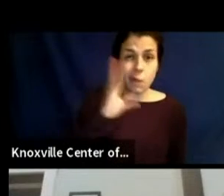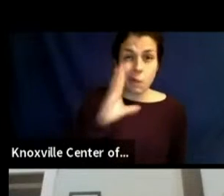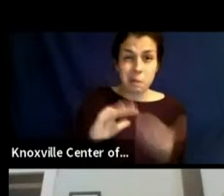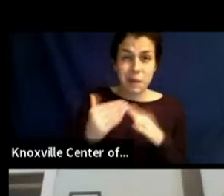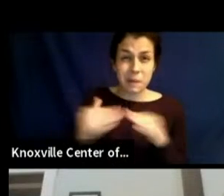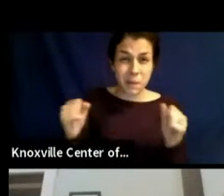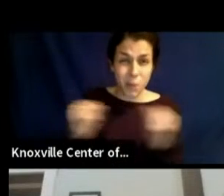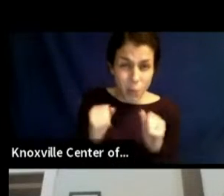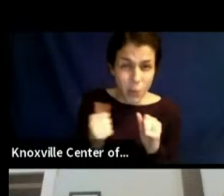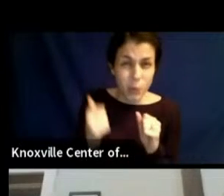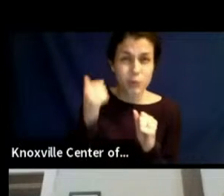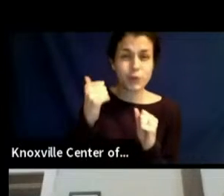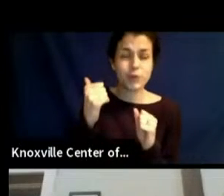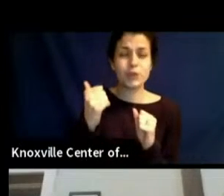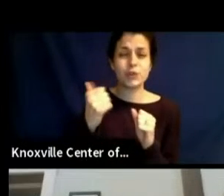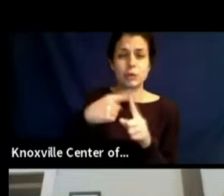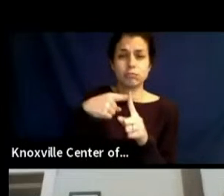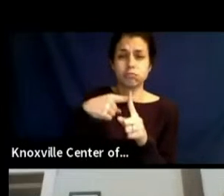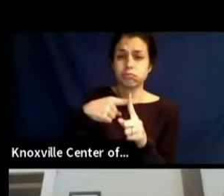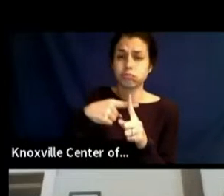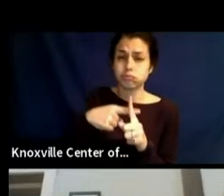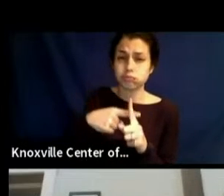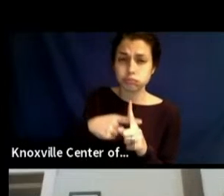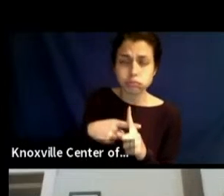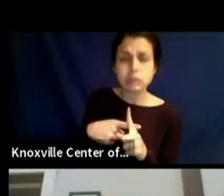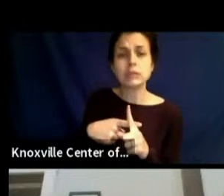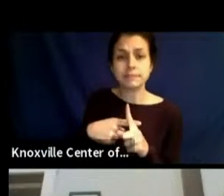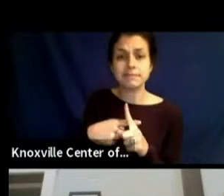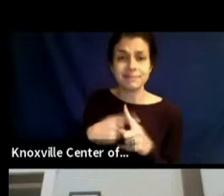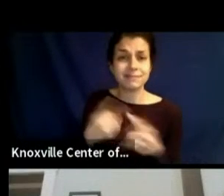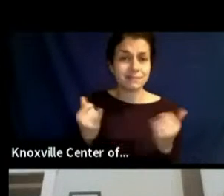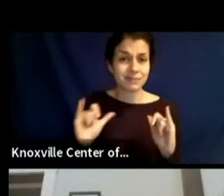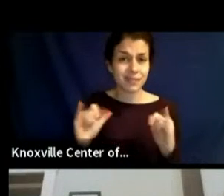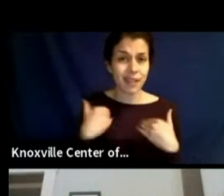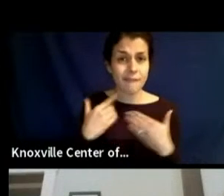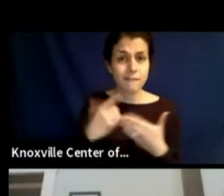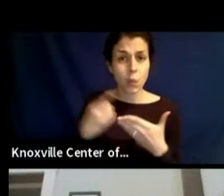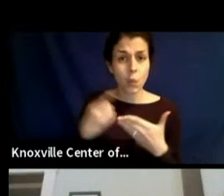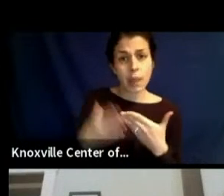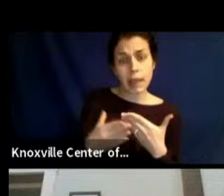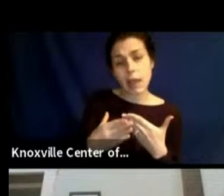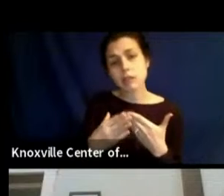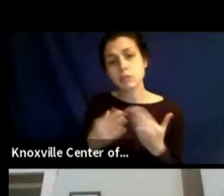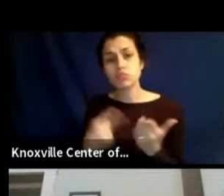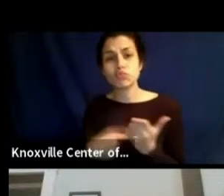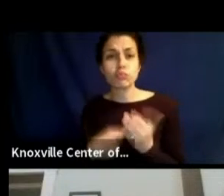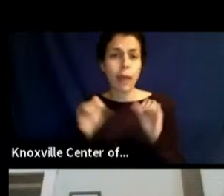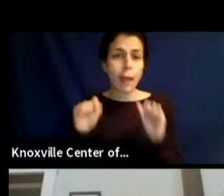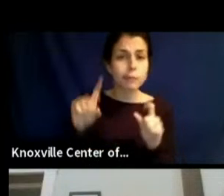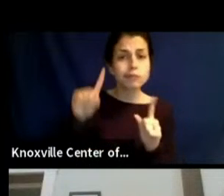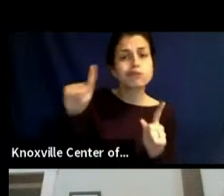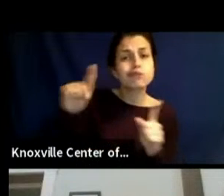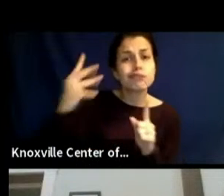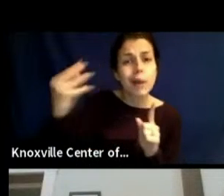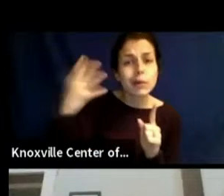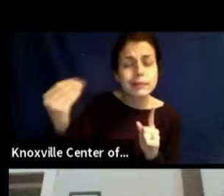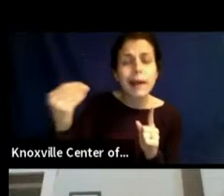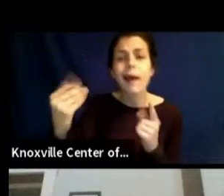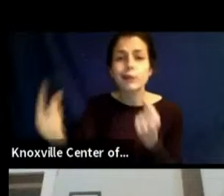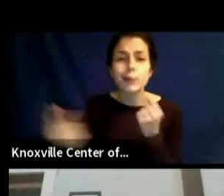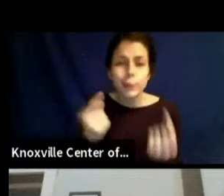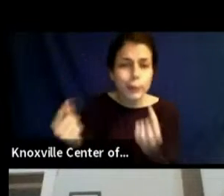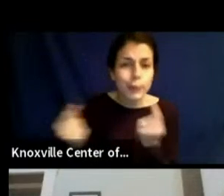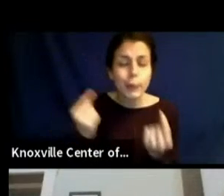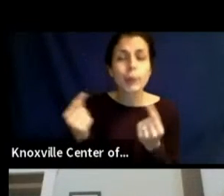these times where we have weekends where, people are able to be outside more. But as we get into a colder time of